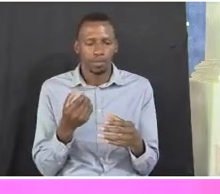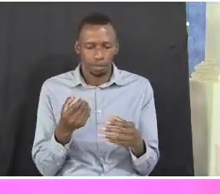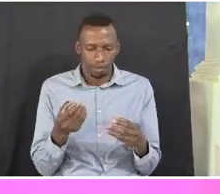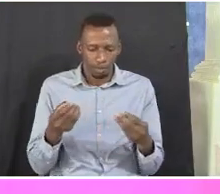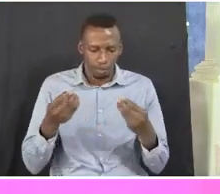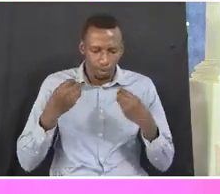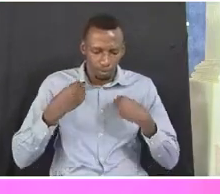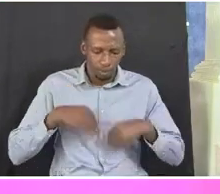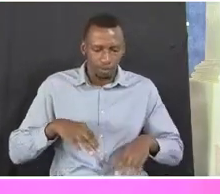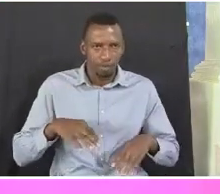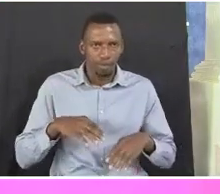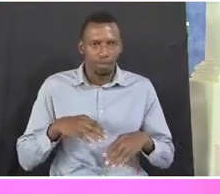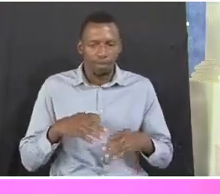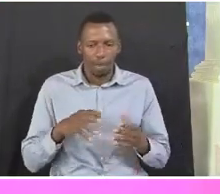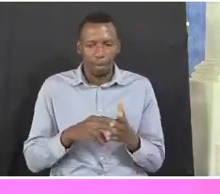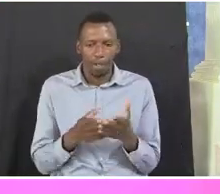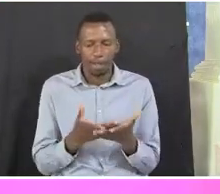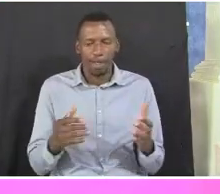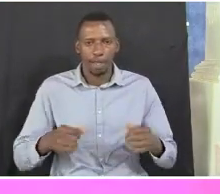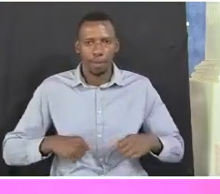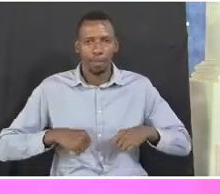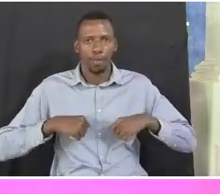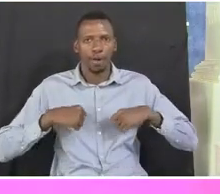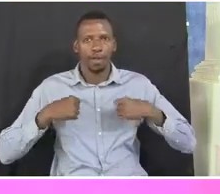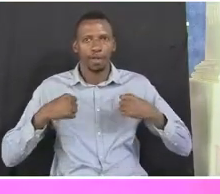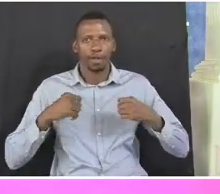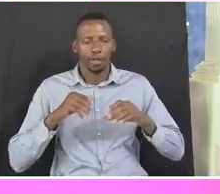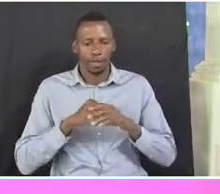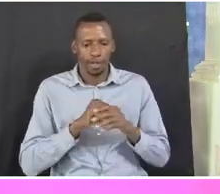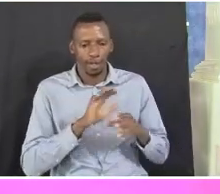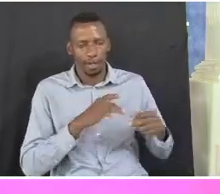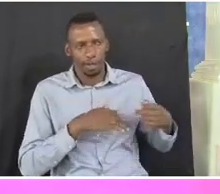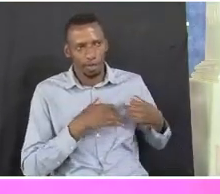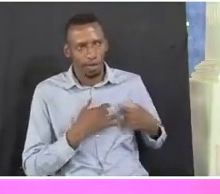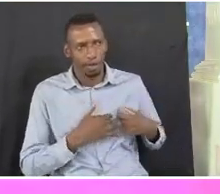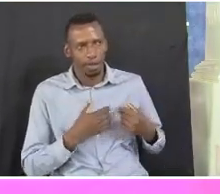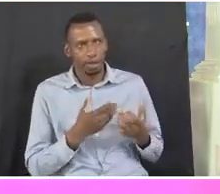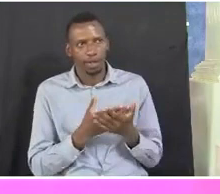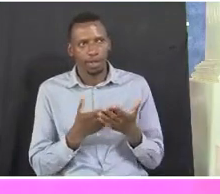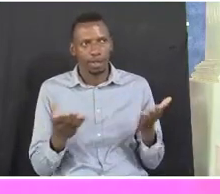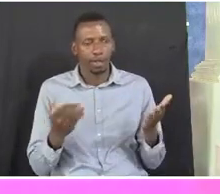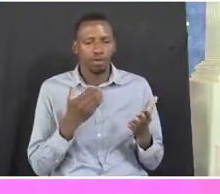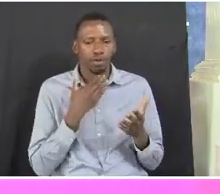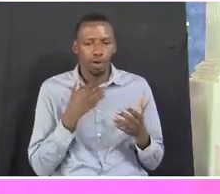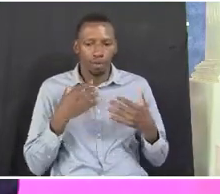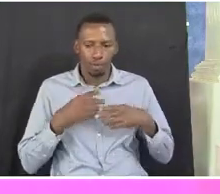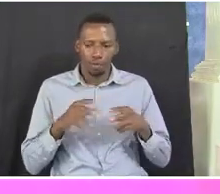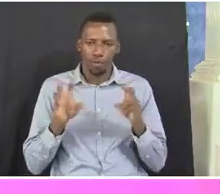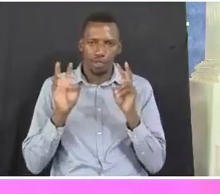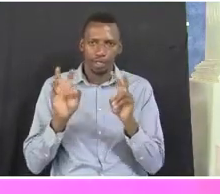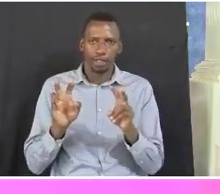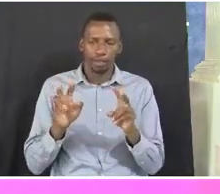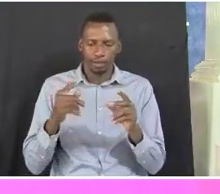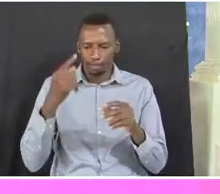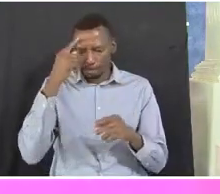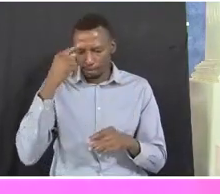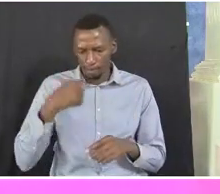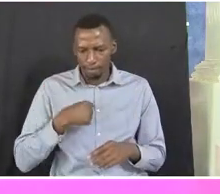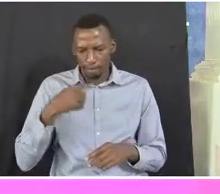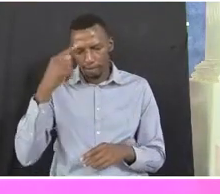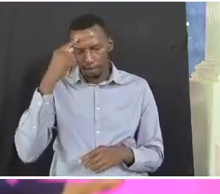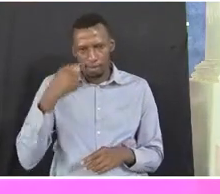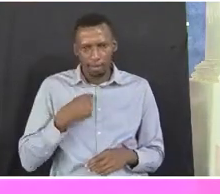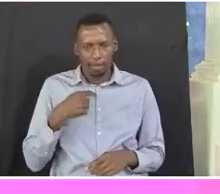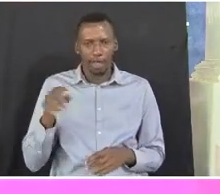word cherish pride and vanity in the heart. They desire to attract attention. Their dress says,